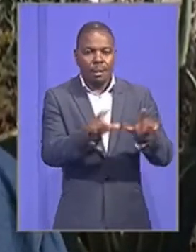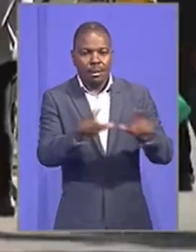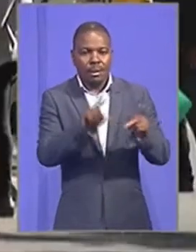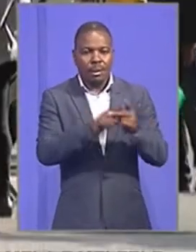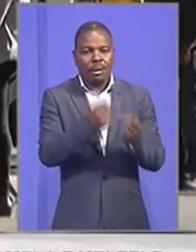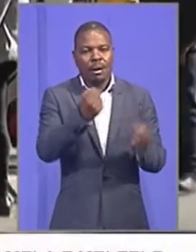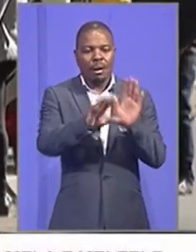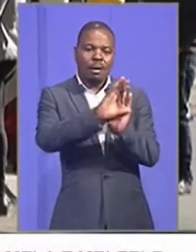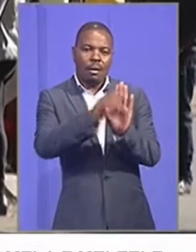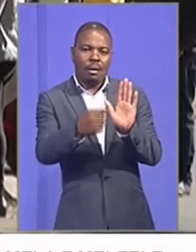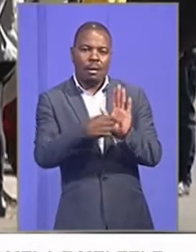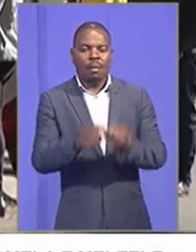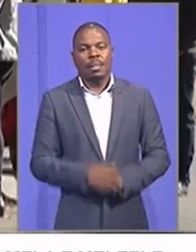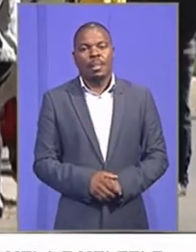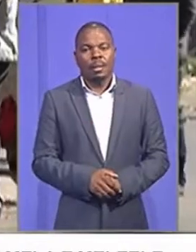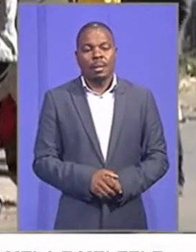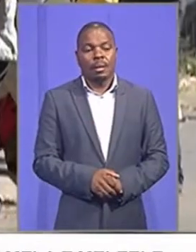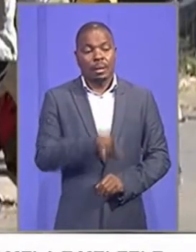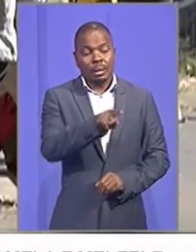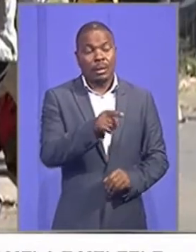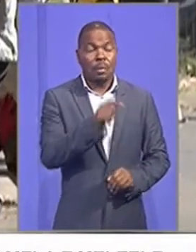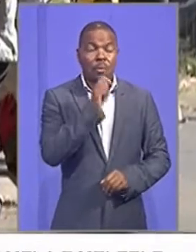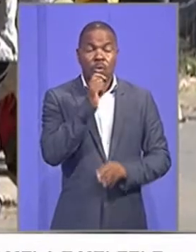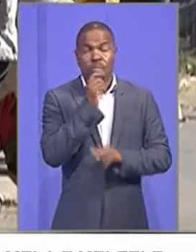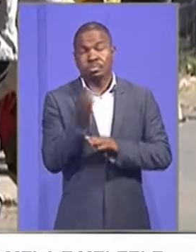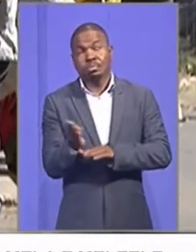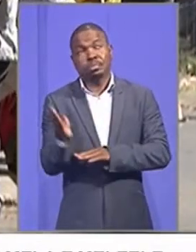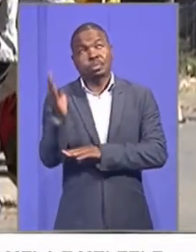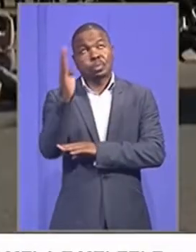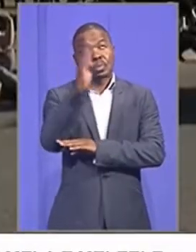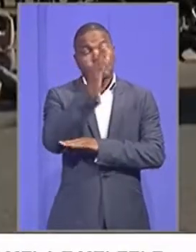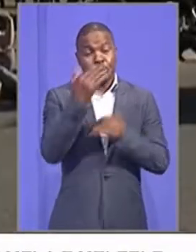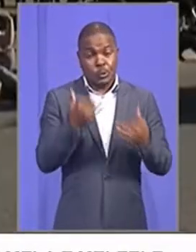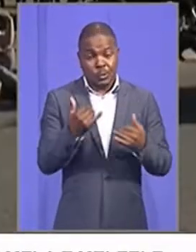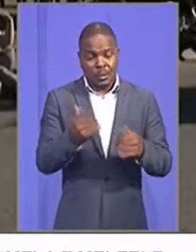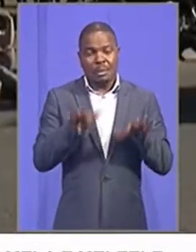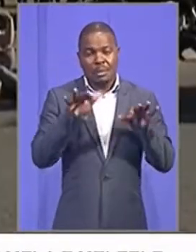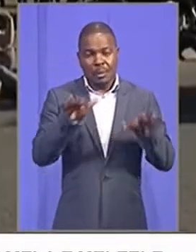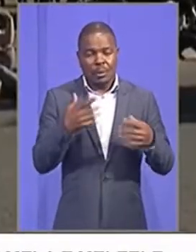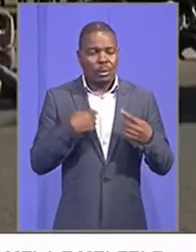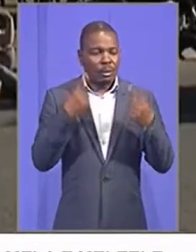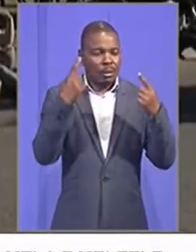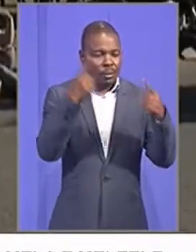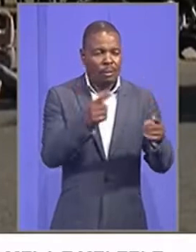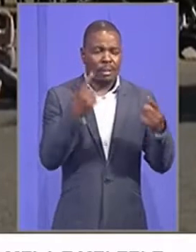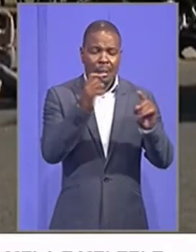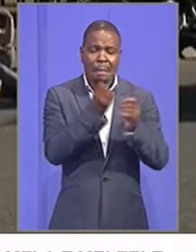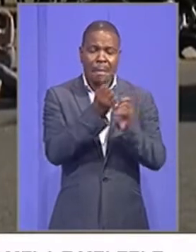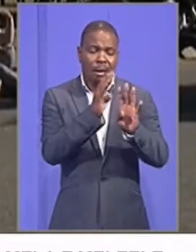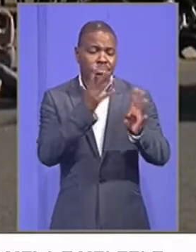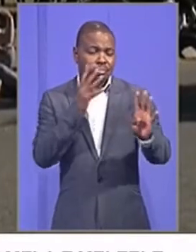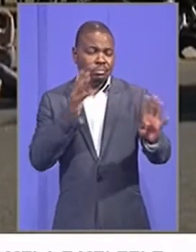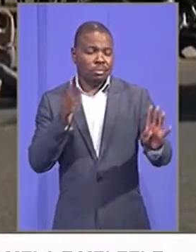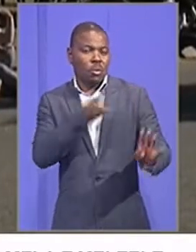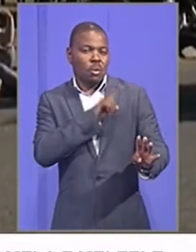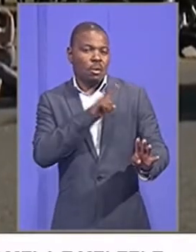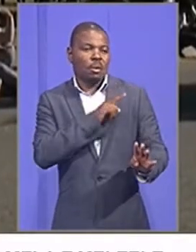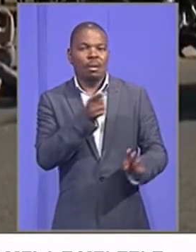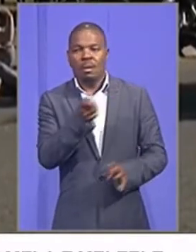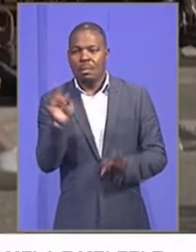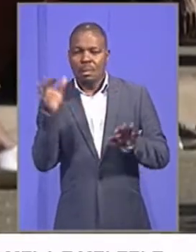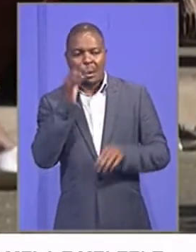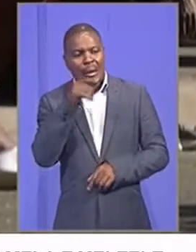bona tsa ho kganna. Ho tloha hoseng ho fihlela letsatsi le tjhesa, bakganni ba lahla ba phutheha ka bongata, ba re tshebetso e